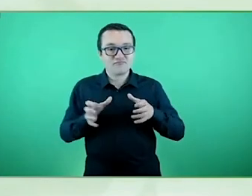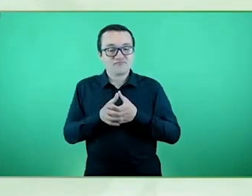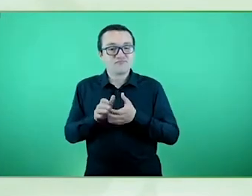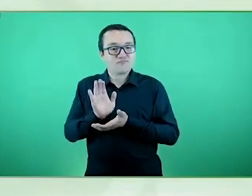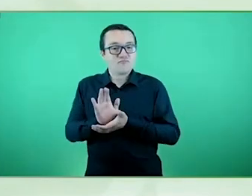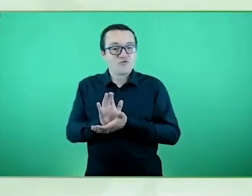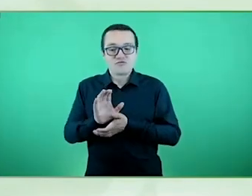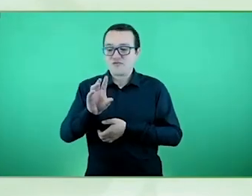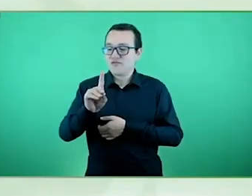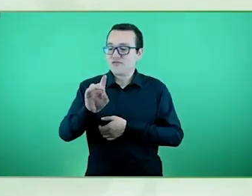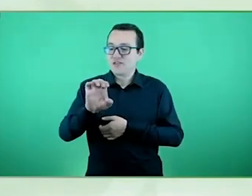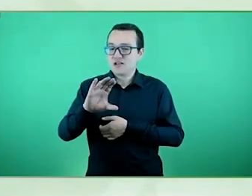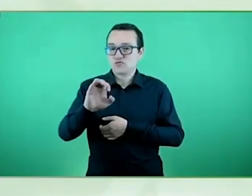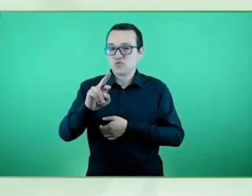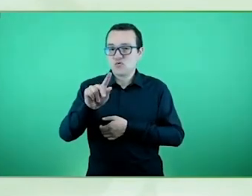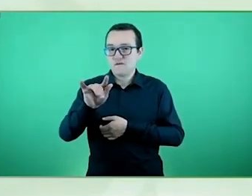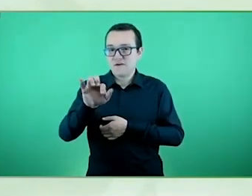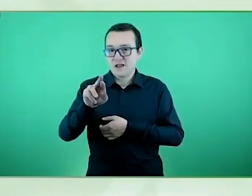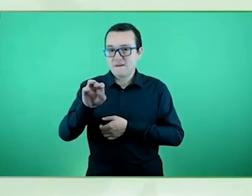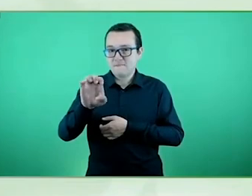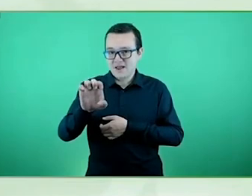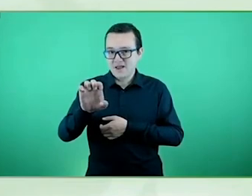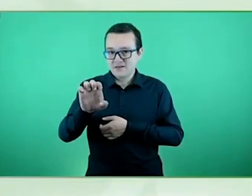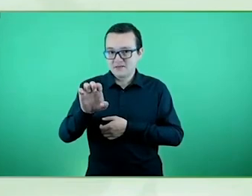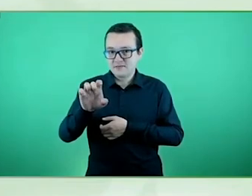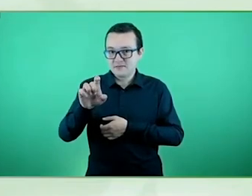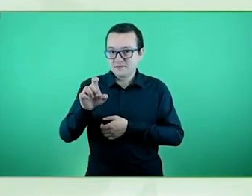You have translation or no?